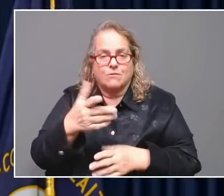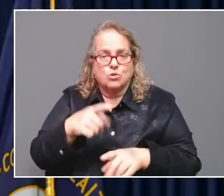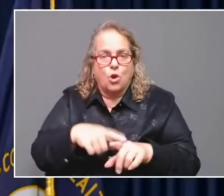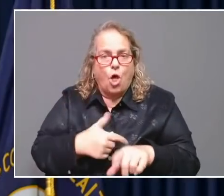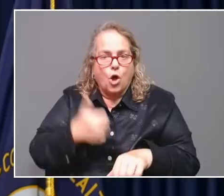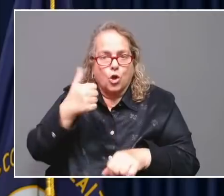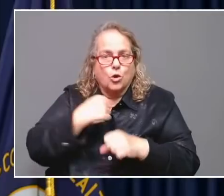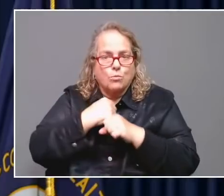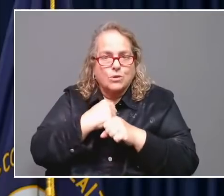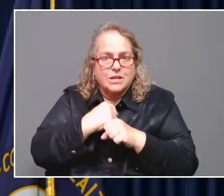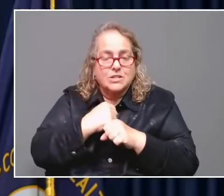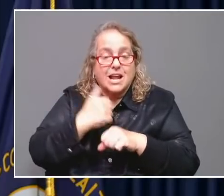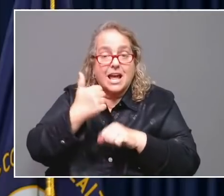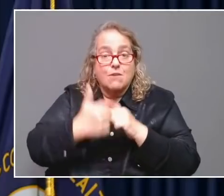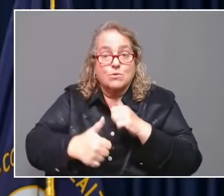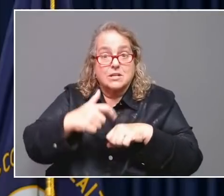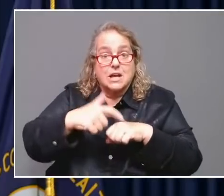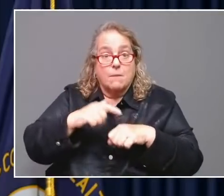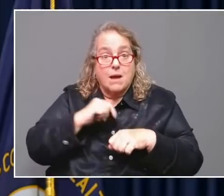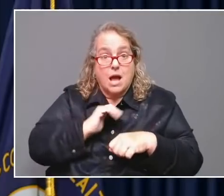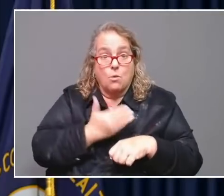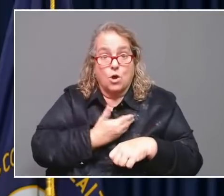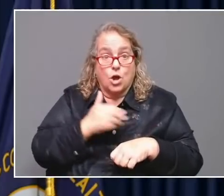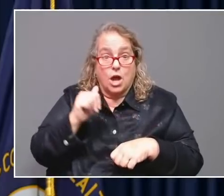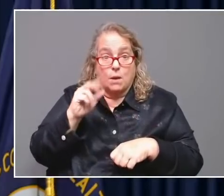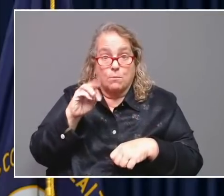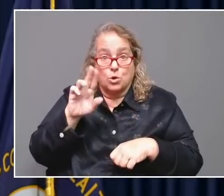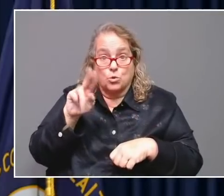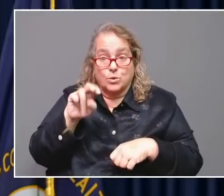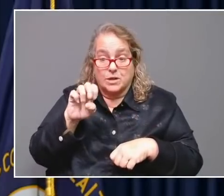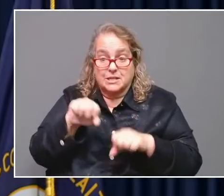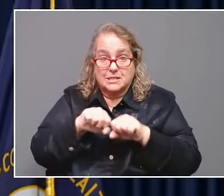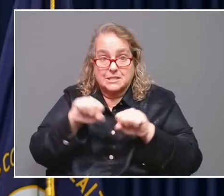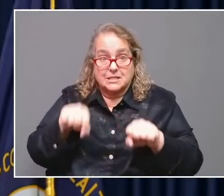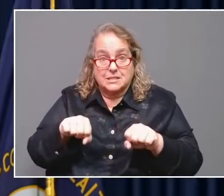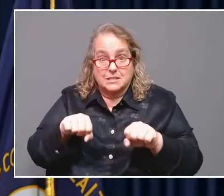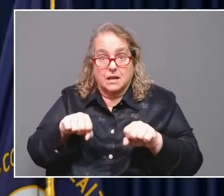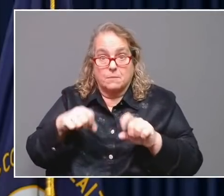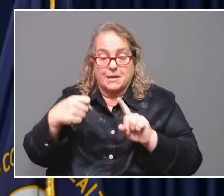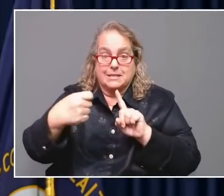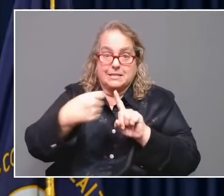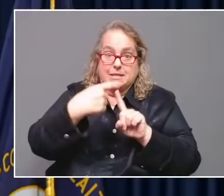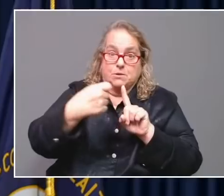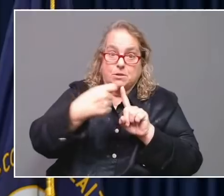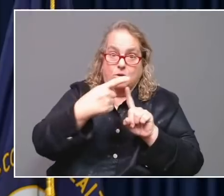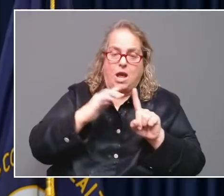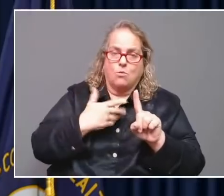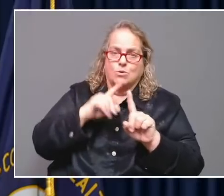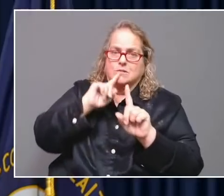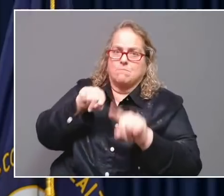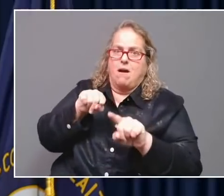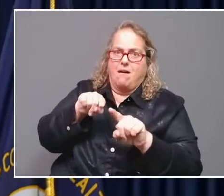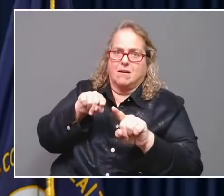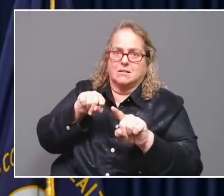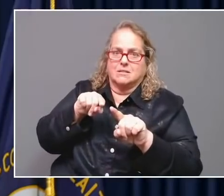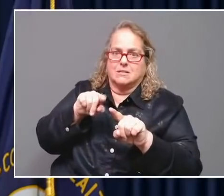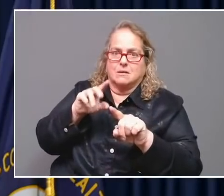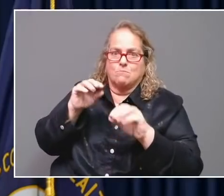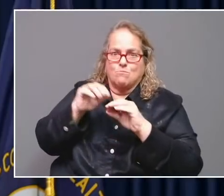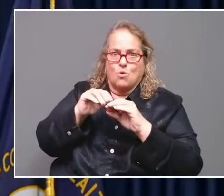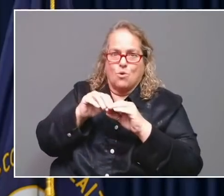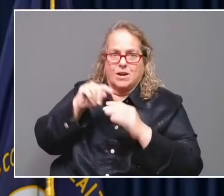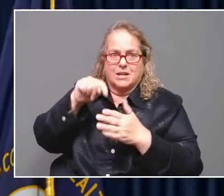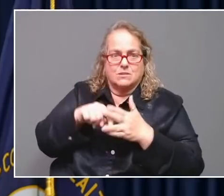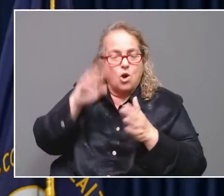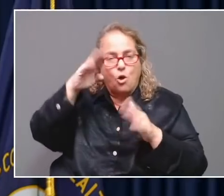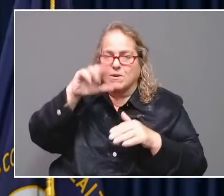our immune system is stimulated by this, the response gets a little more intense. And so hopefully it won't be necessary every 6